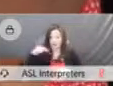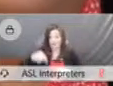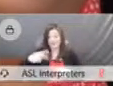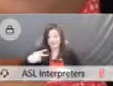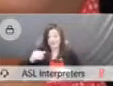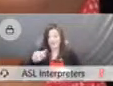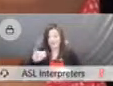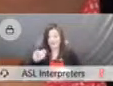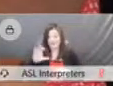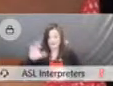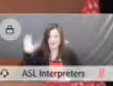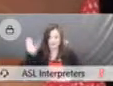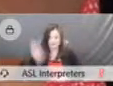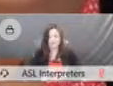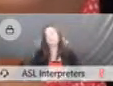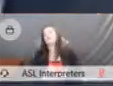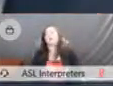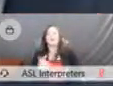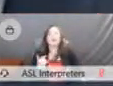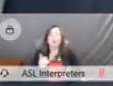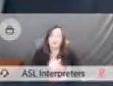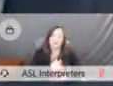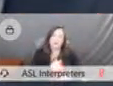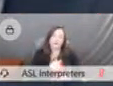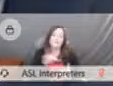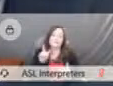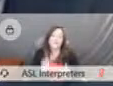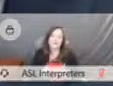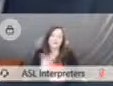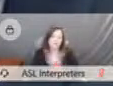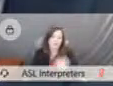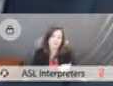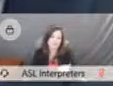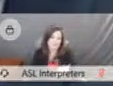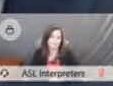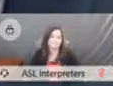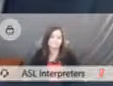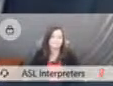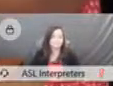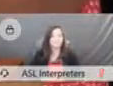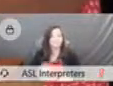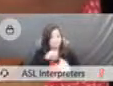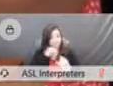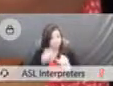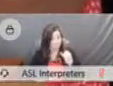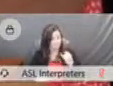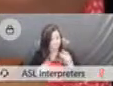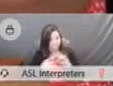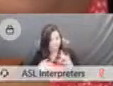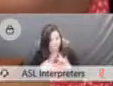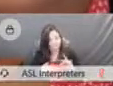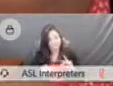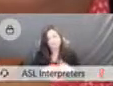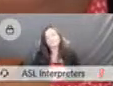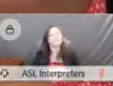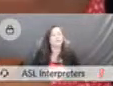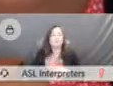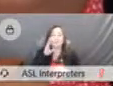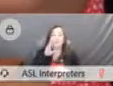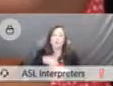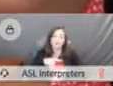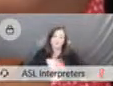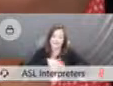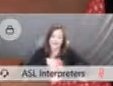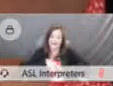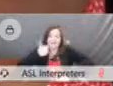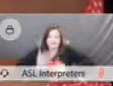pandemic, vaccination is going to be key. The last thing I'll mention is that, as time goes on,